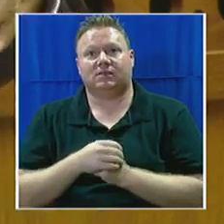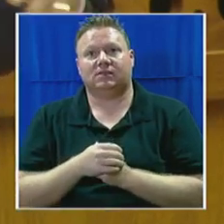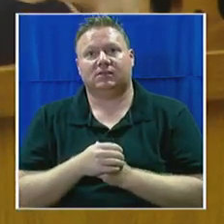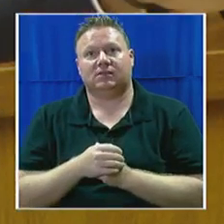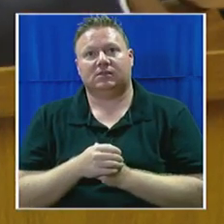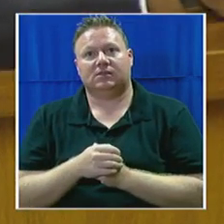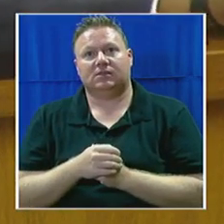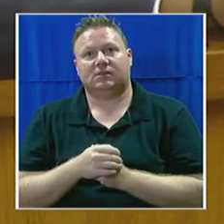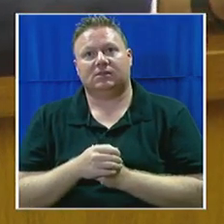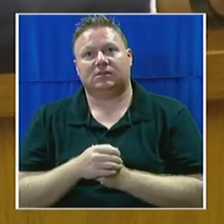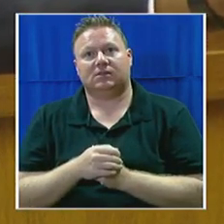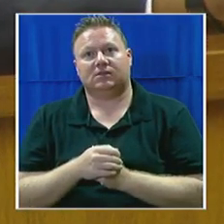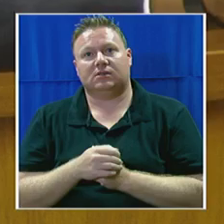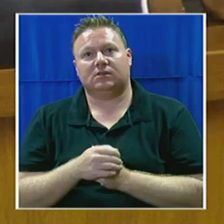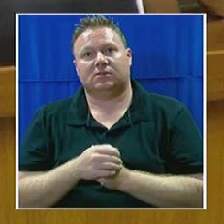Hambani nozilungiselela.